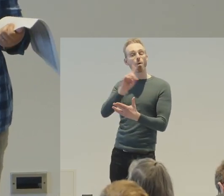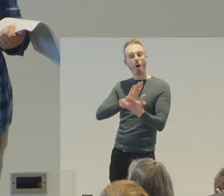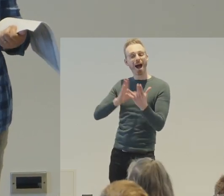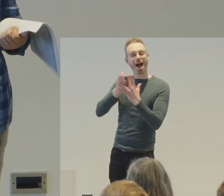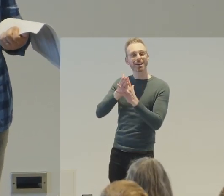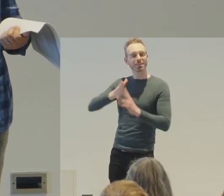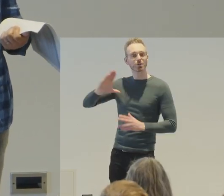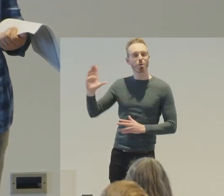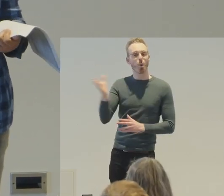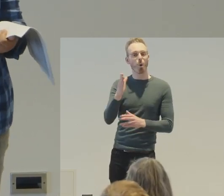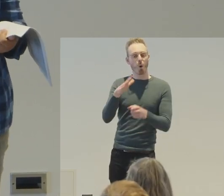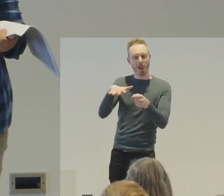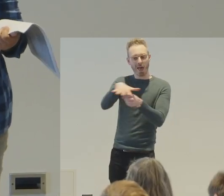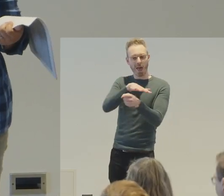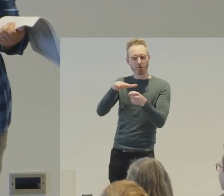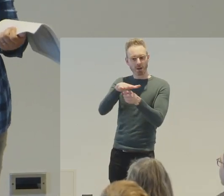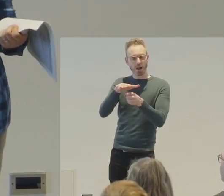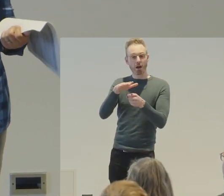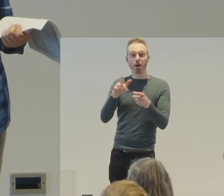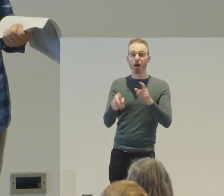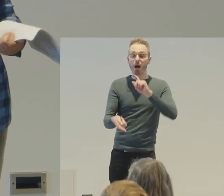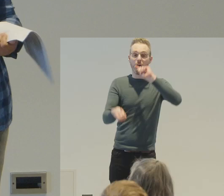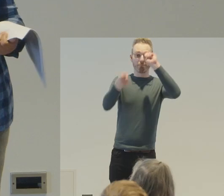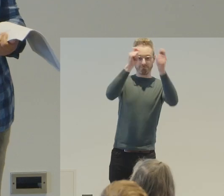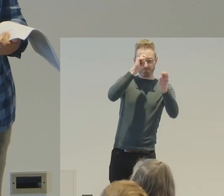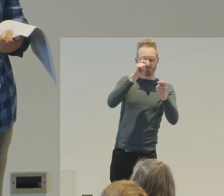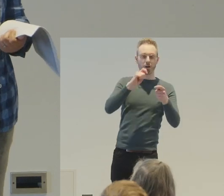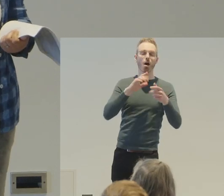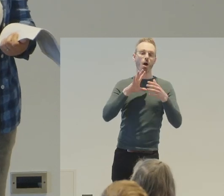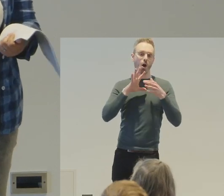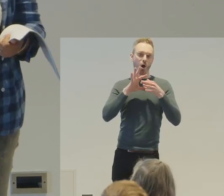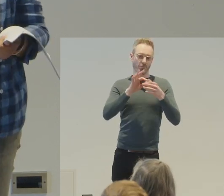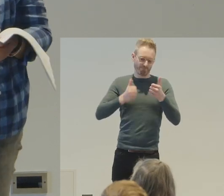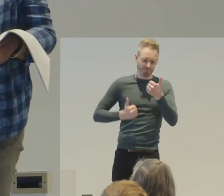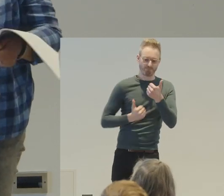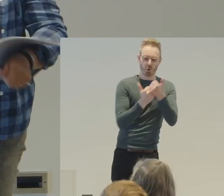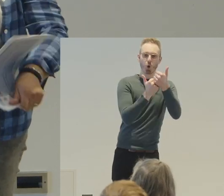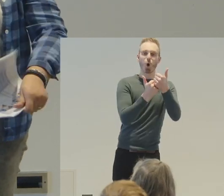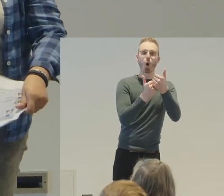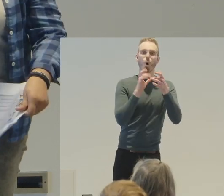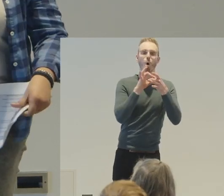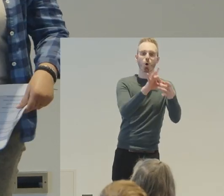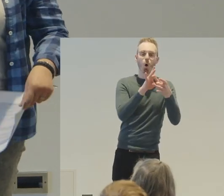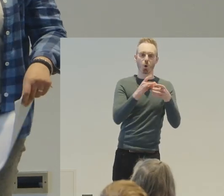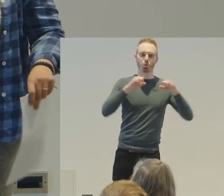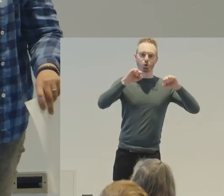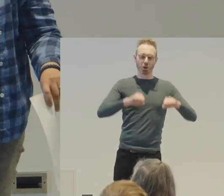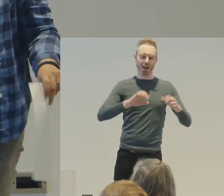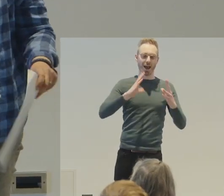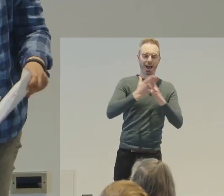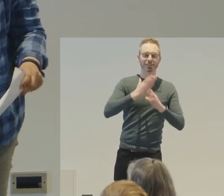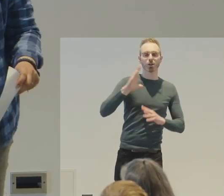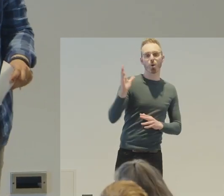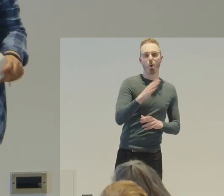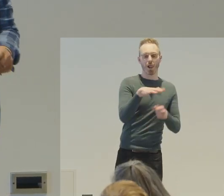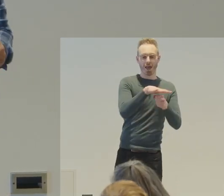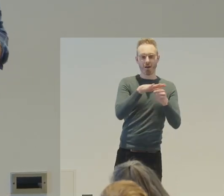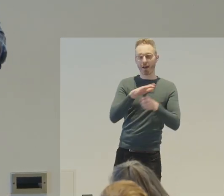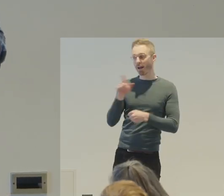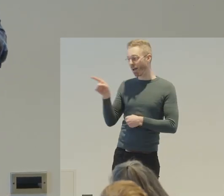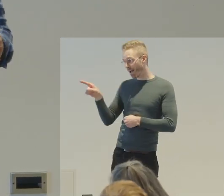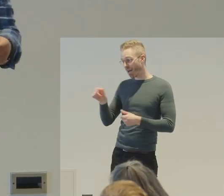I'm also a co-chair of the board for Access All Areas. Hello everyone, my name's Charlotte Little